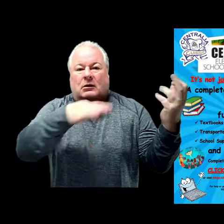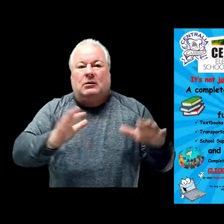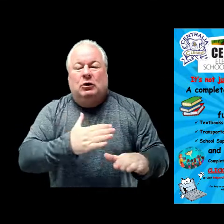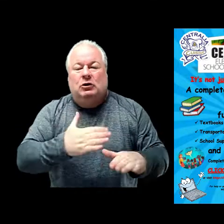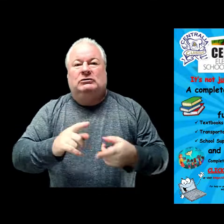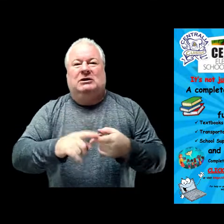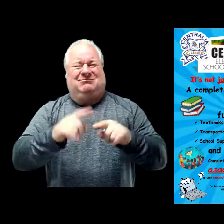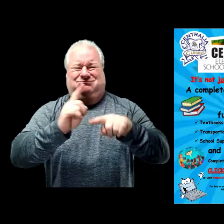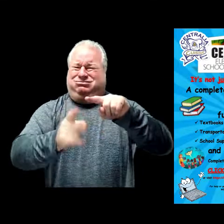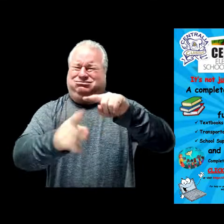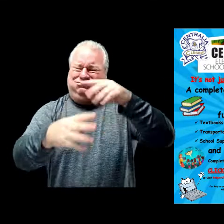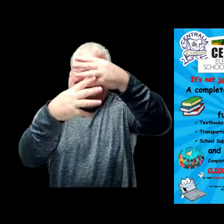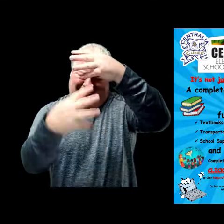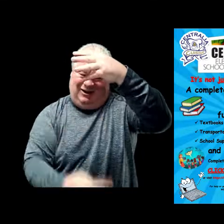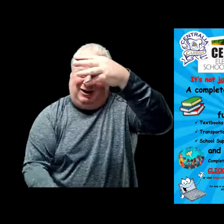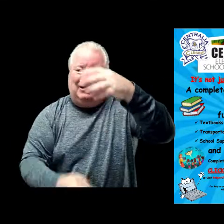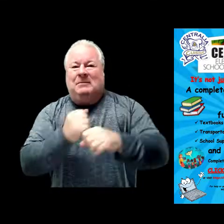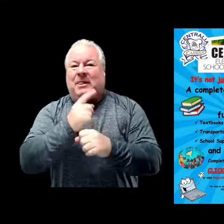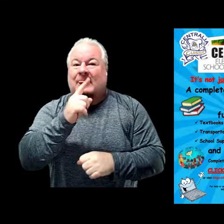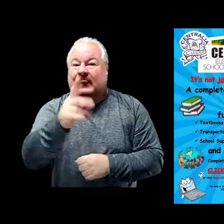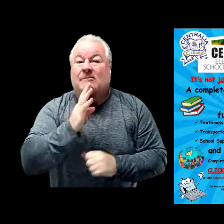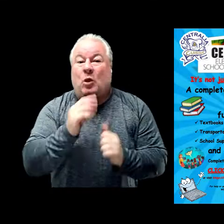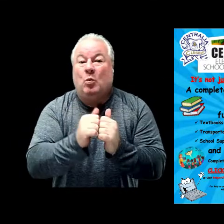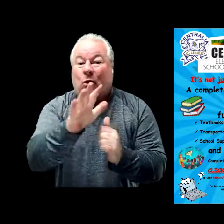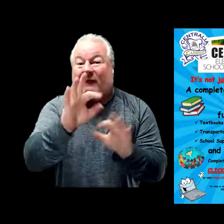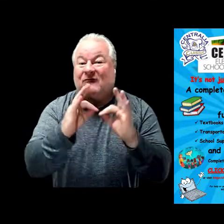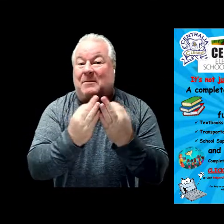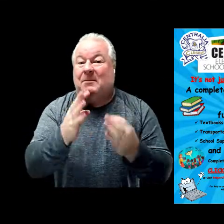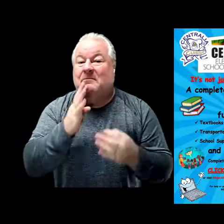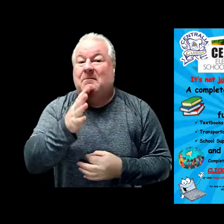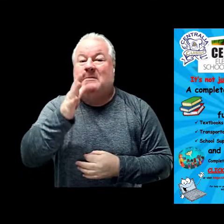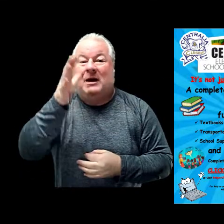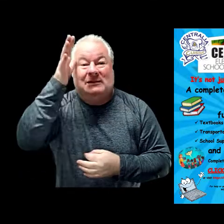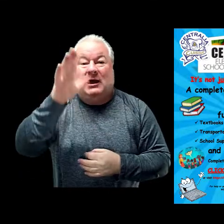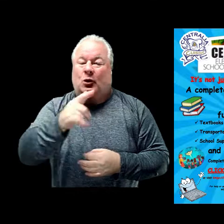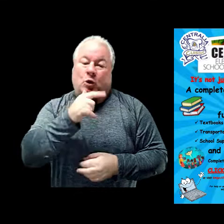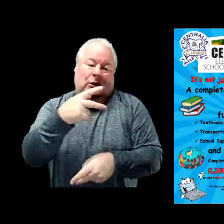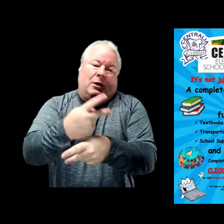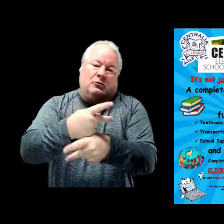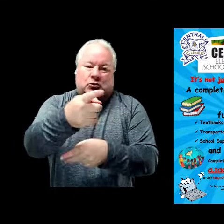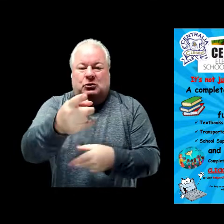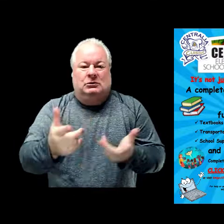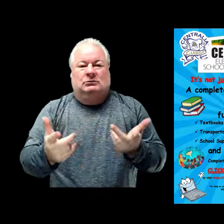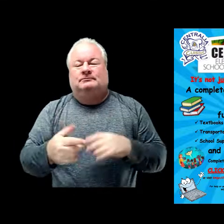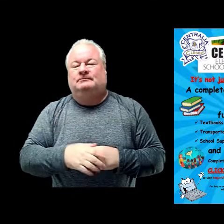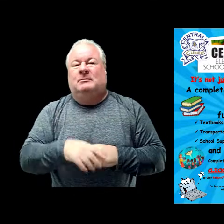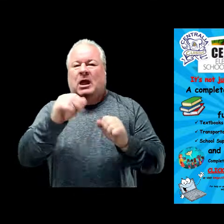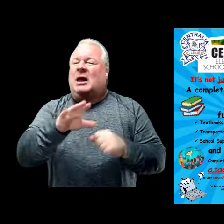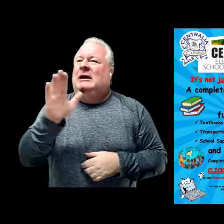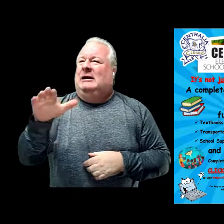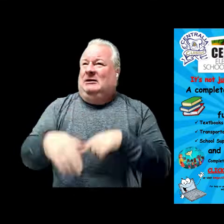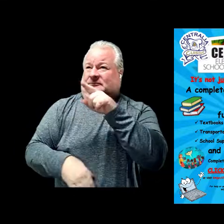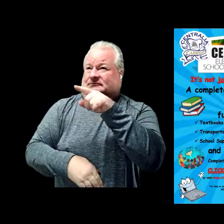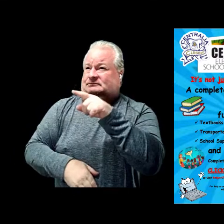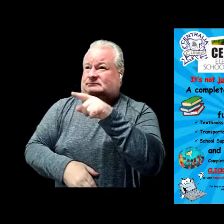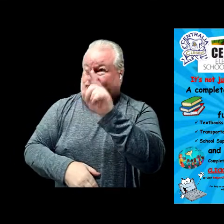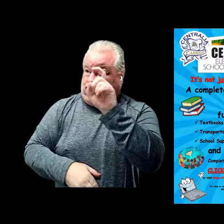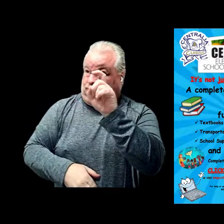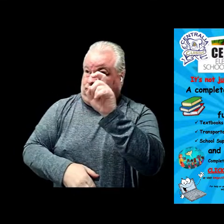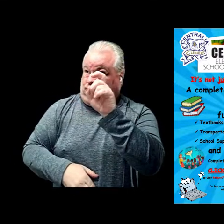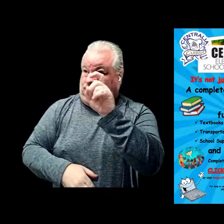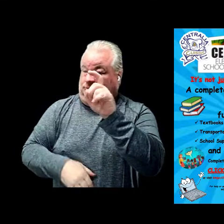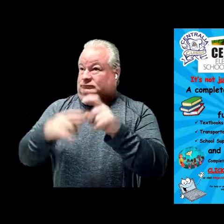do with food. So make sure when you talk to your mom or dad or whoever takes care of you, can you ask them, hey,